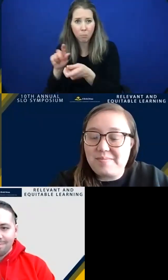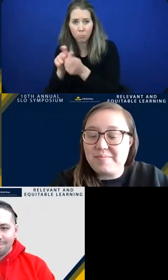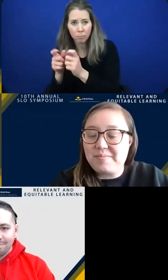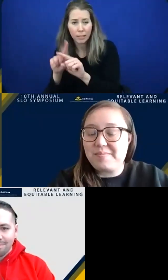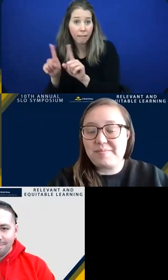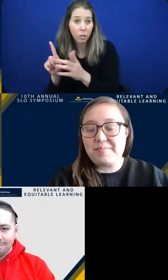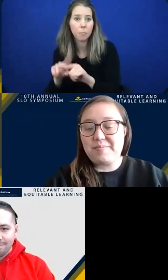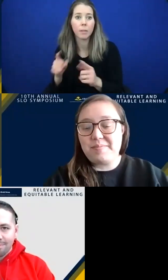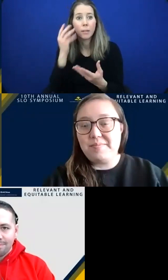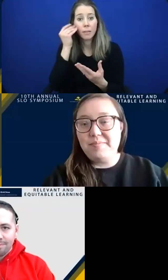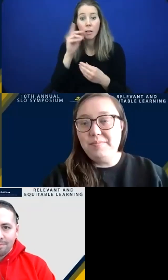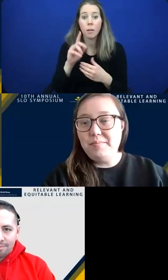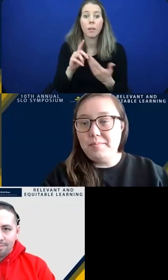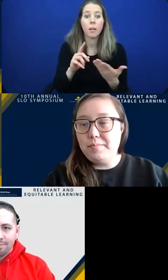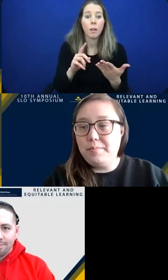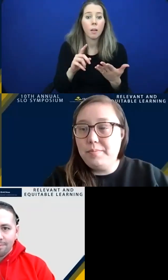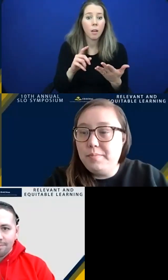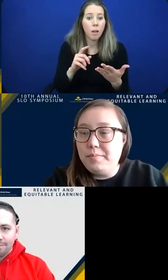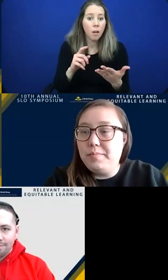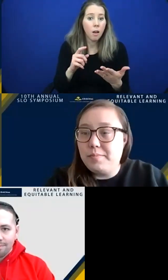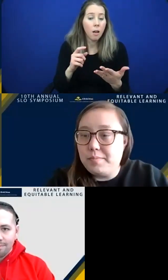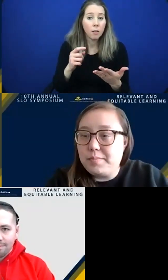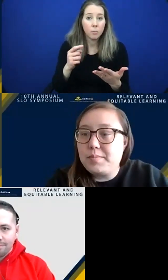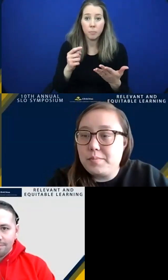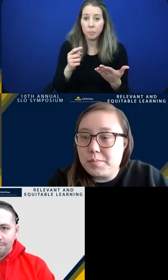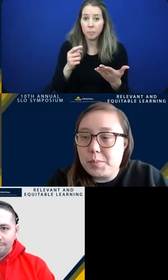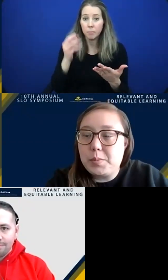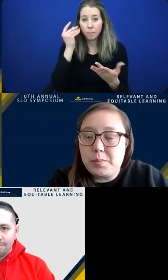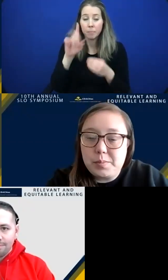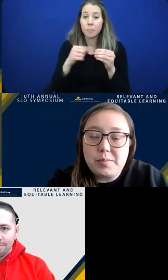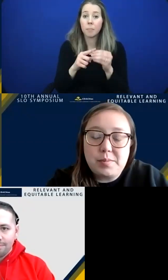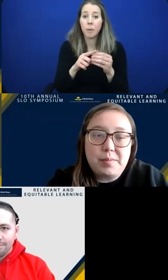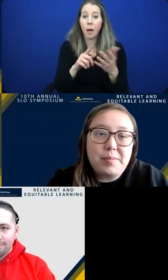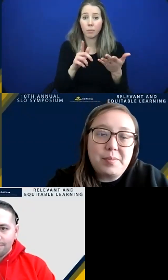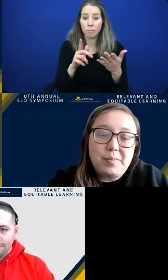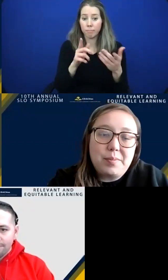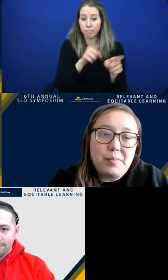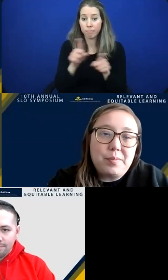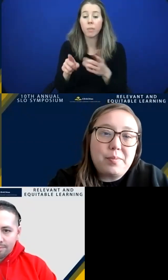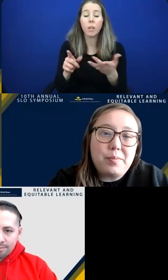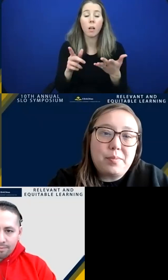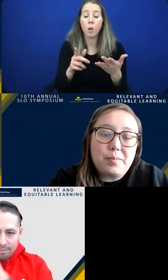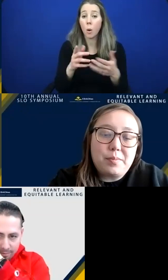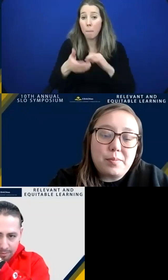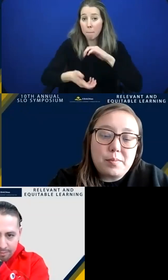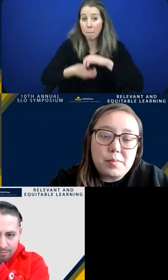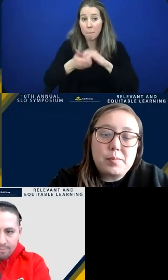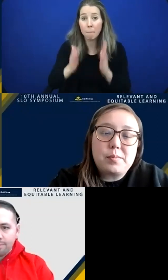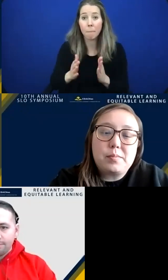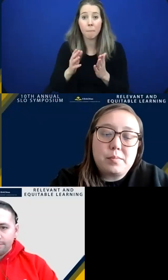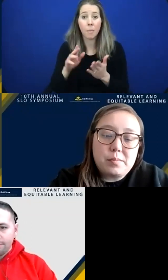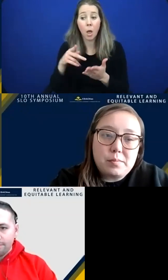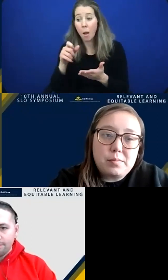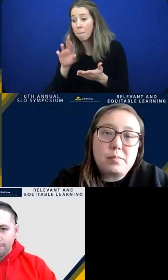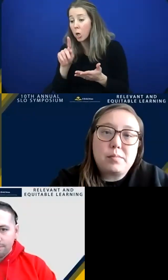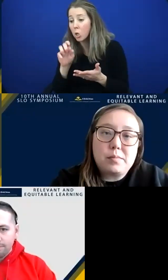was thinking some of the really key parts, I think, is really just, other than the logistics of that, I guess, it's just this idea that they're partners, faculty are